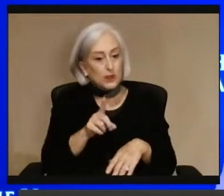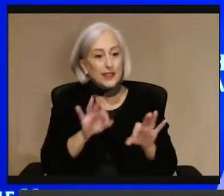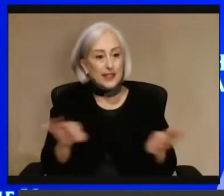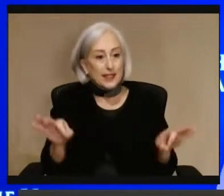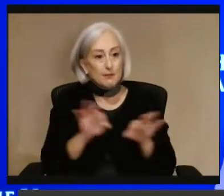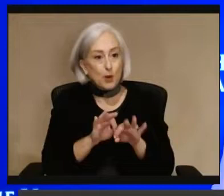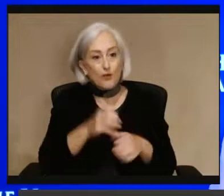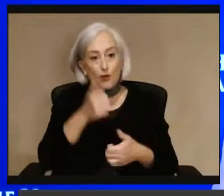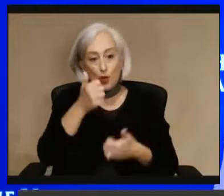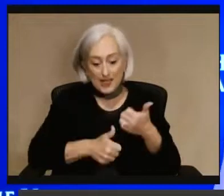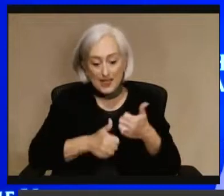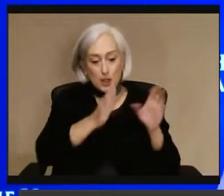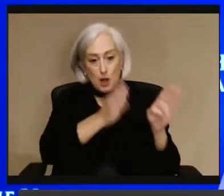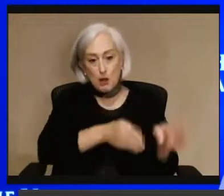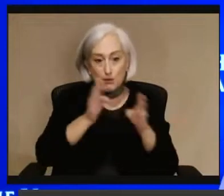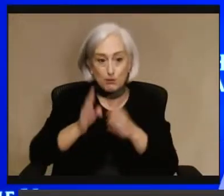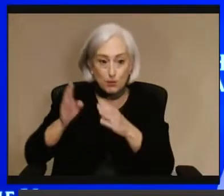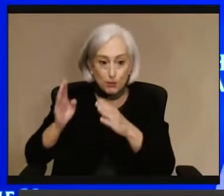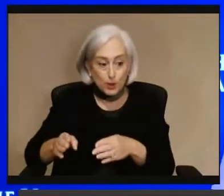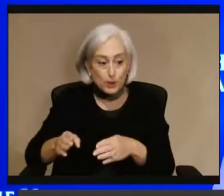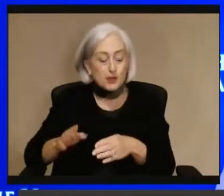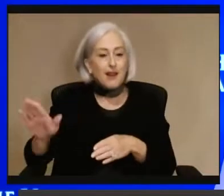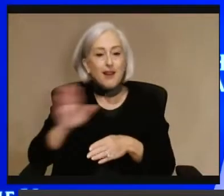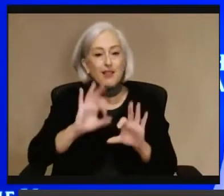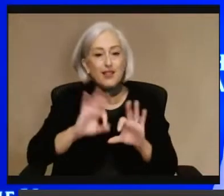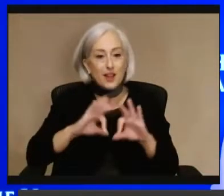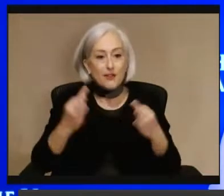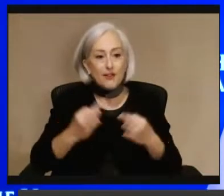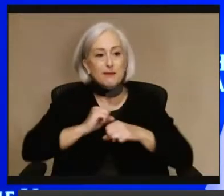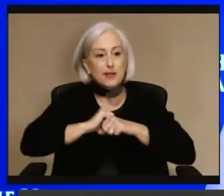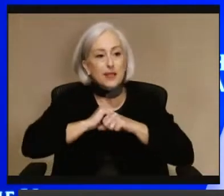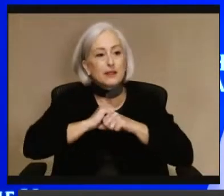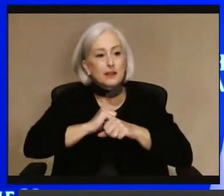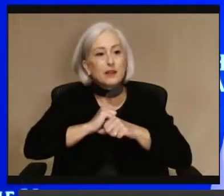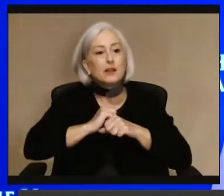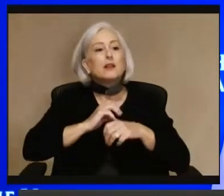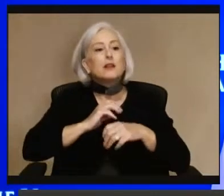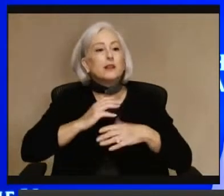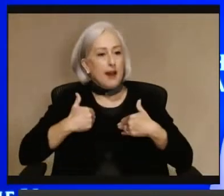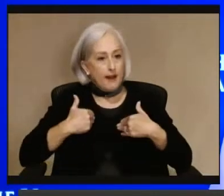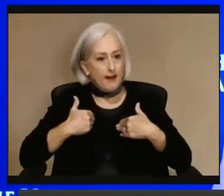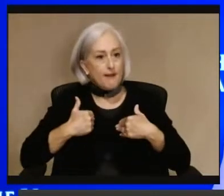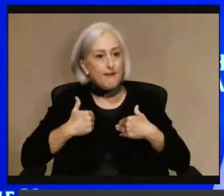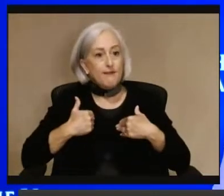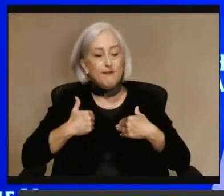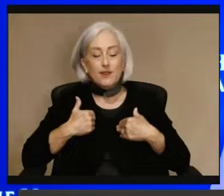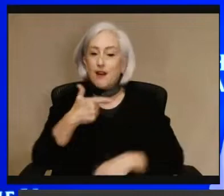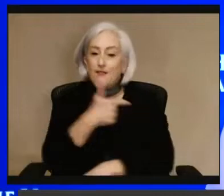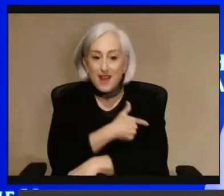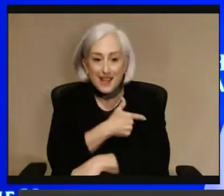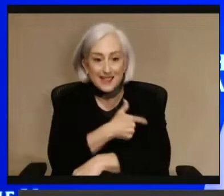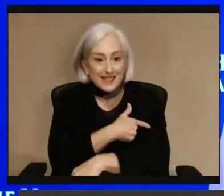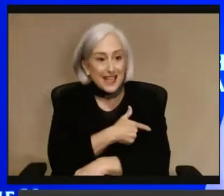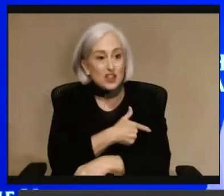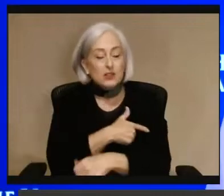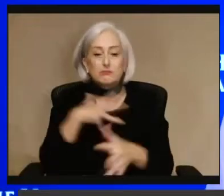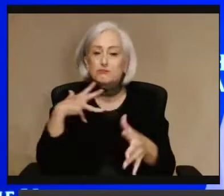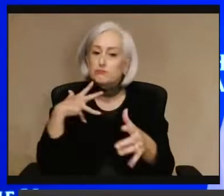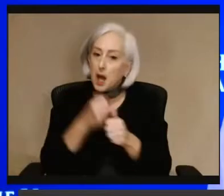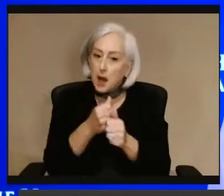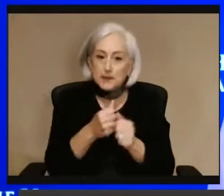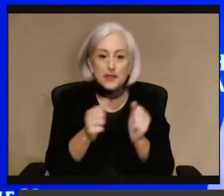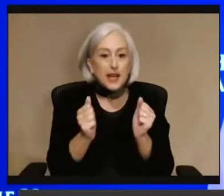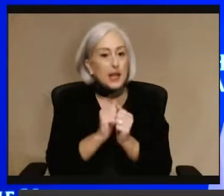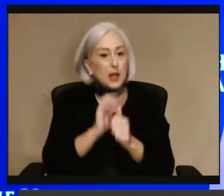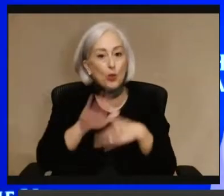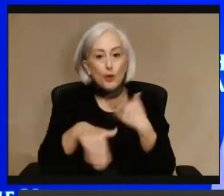And the way to do that is by getting vaccinated, being up to date with your vaccination. And then again, if you do have symptoms, get tested early. And